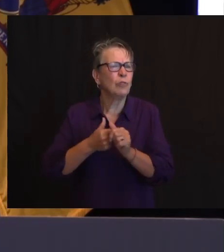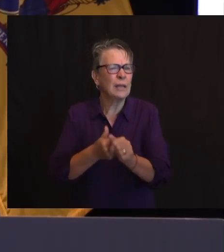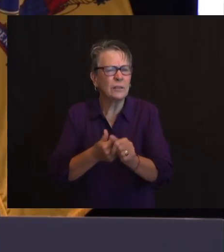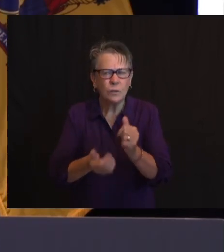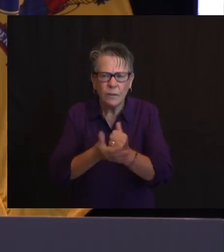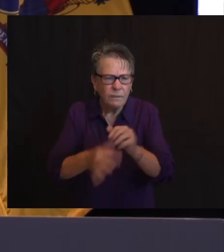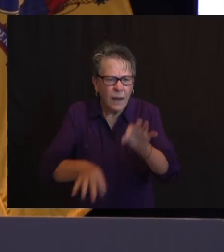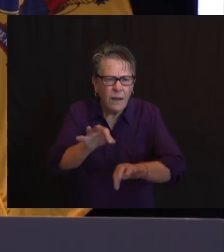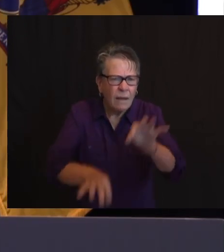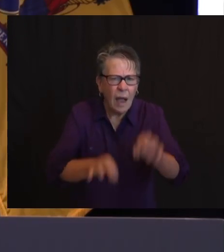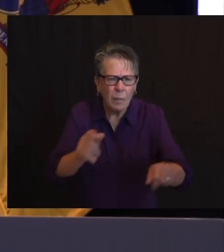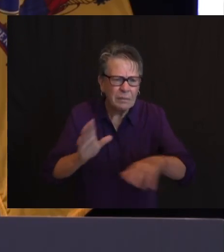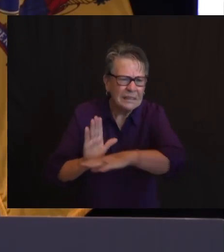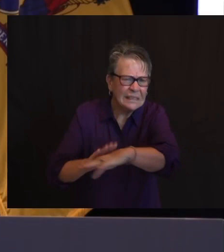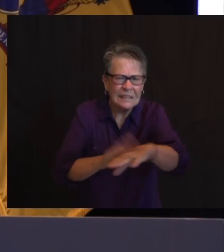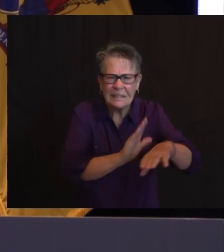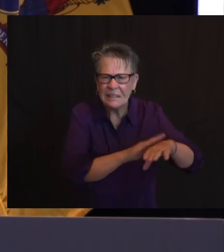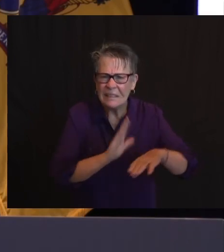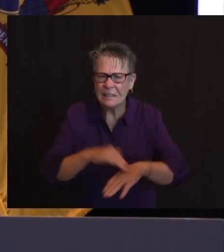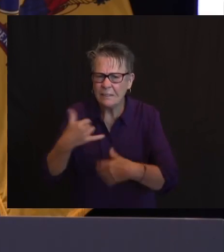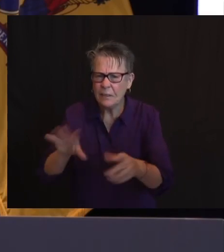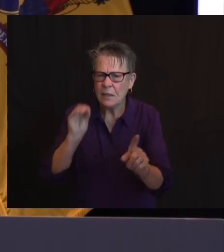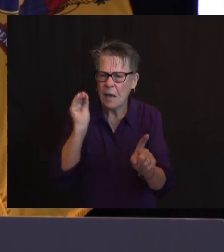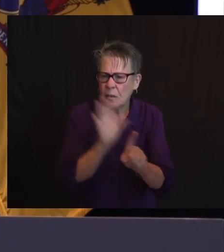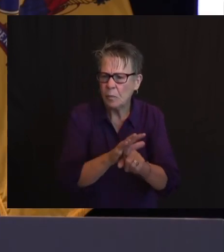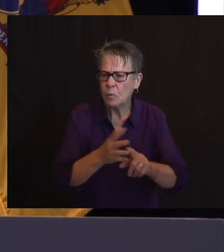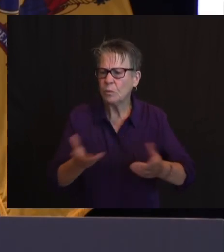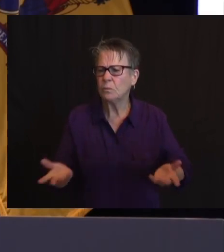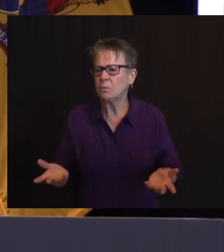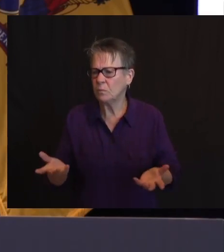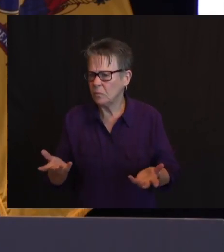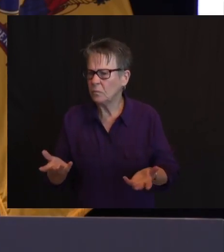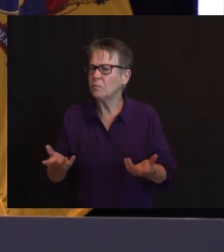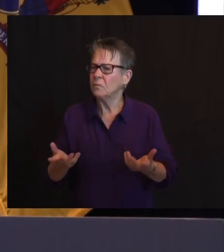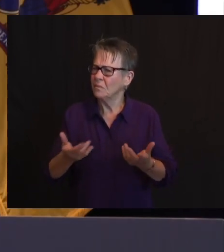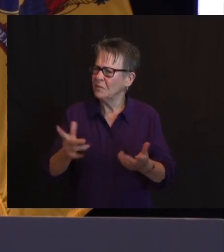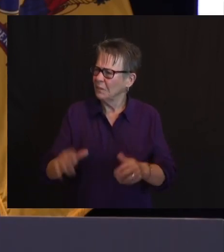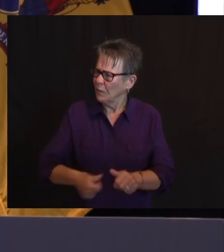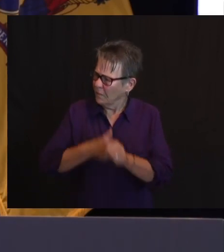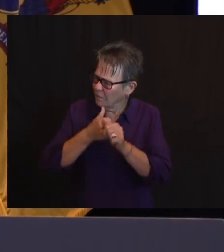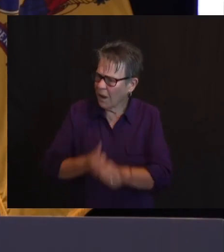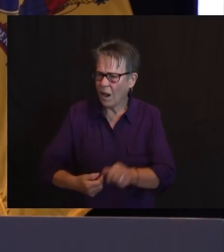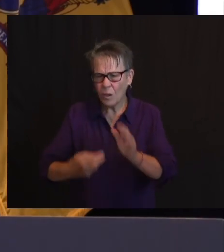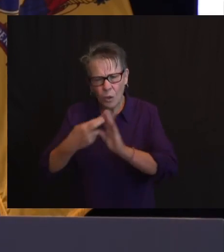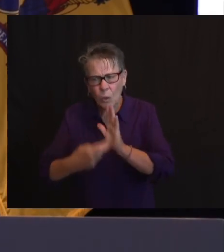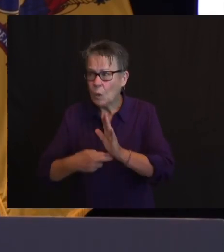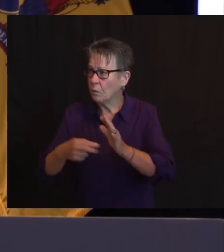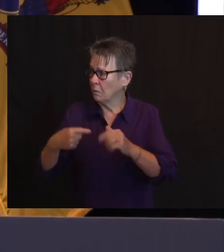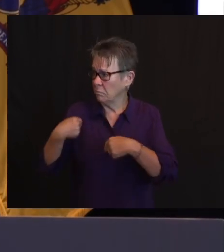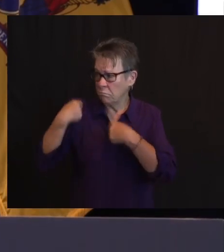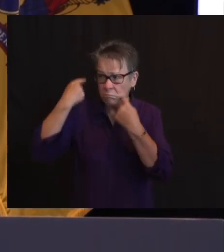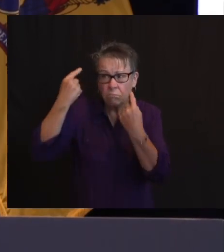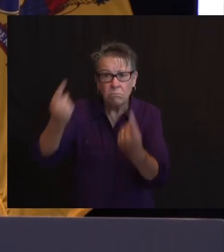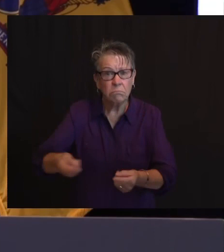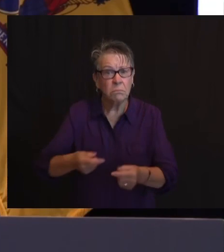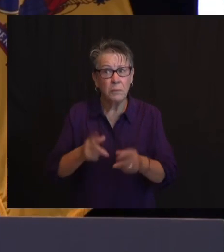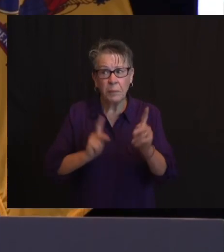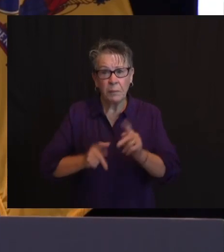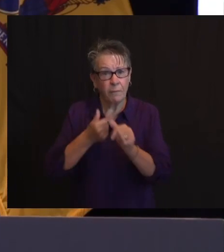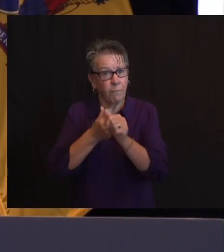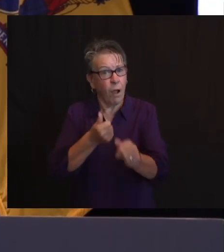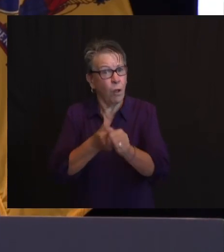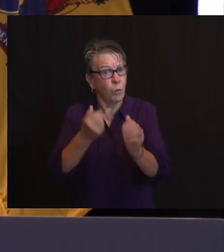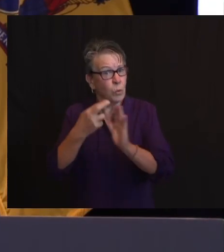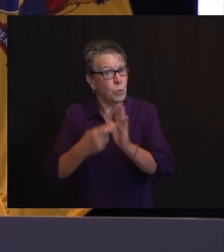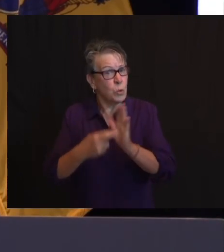pick two. Houses of worship overwhelmingly doing the right thing. Again, I think this is an ebb and flow